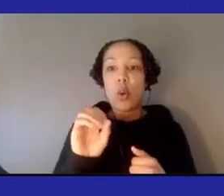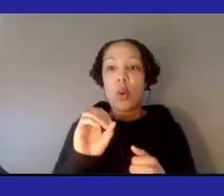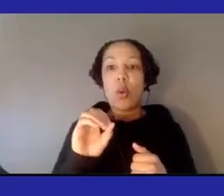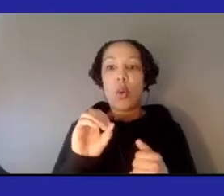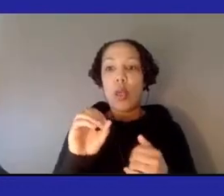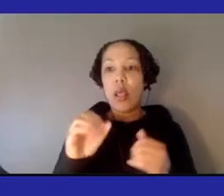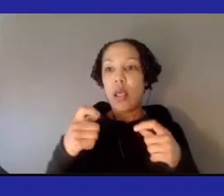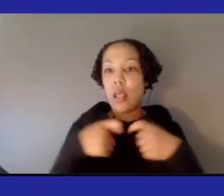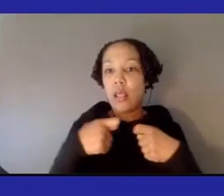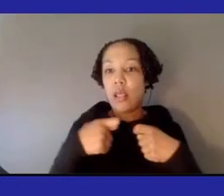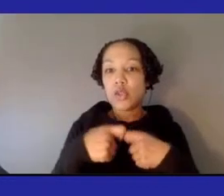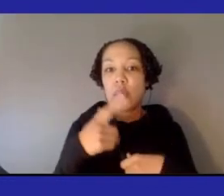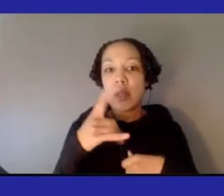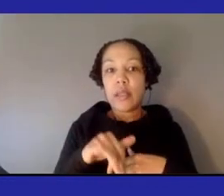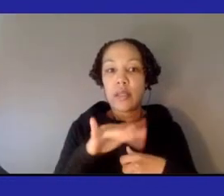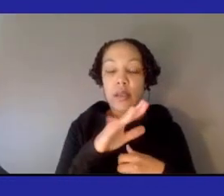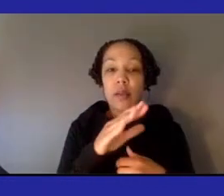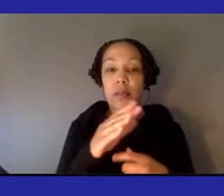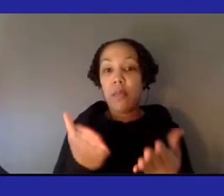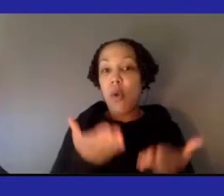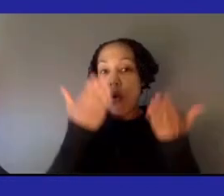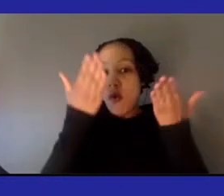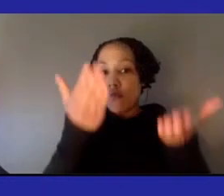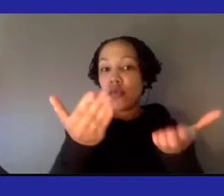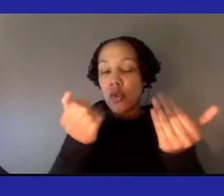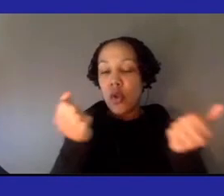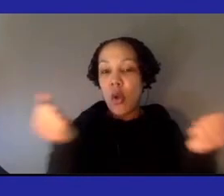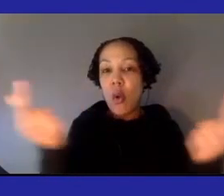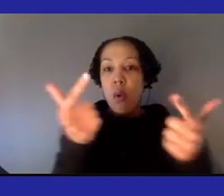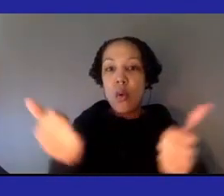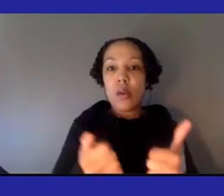City Record as a public bid. The contract amount is